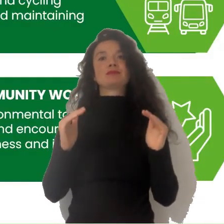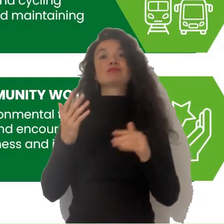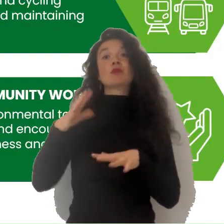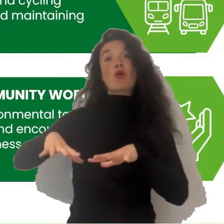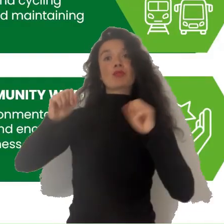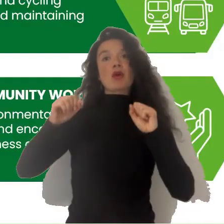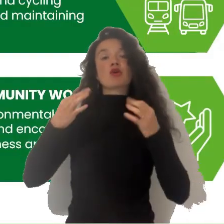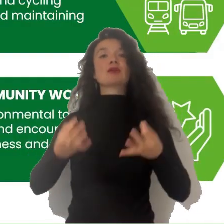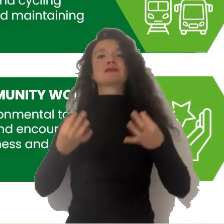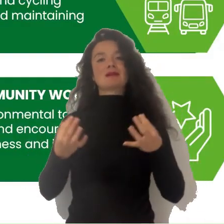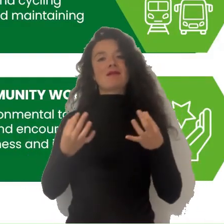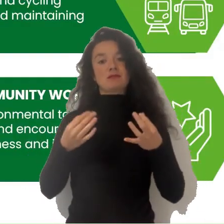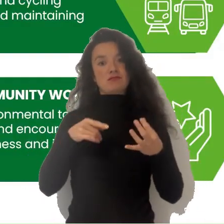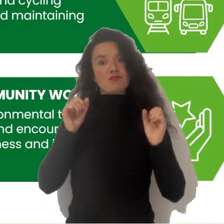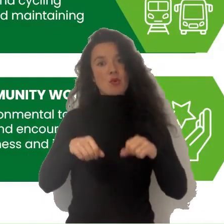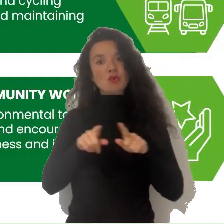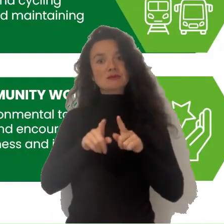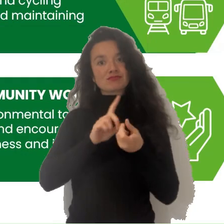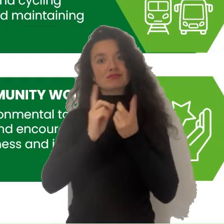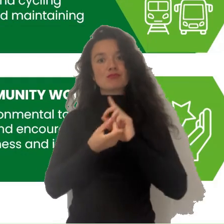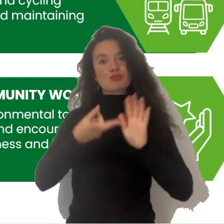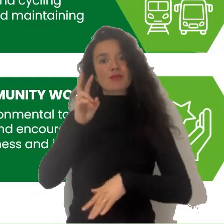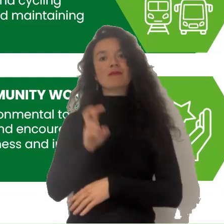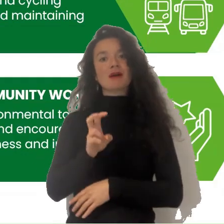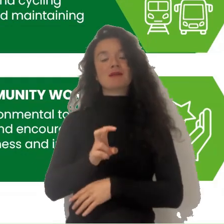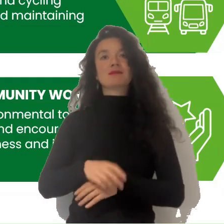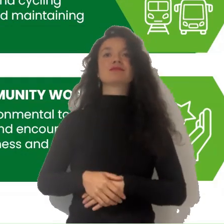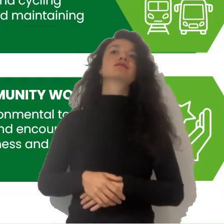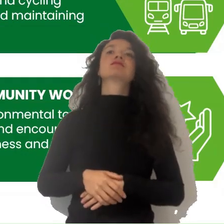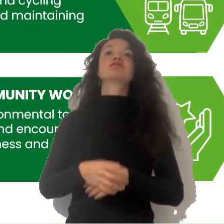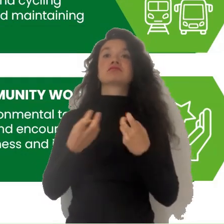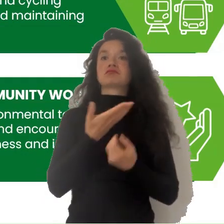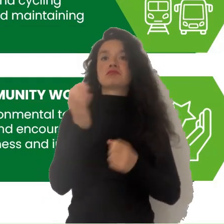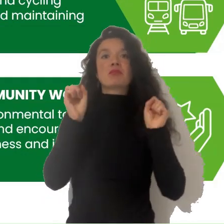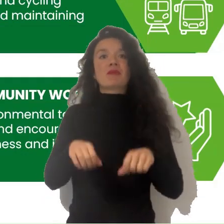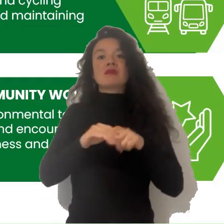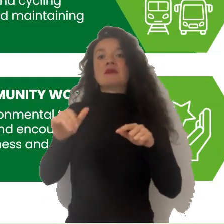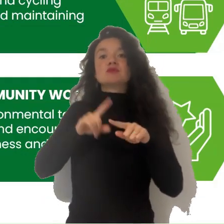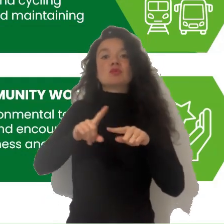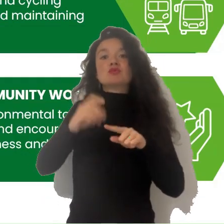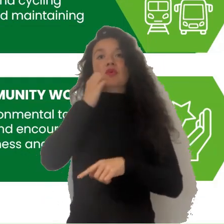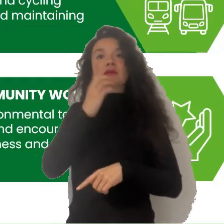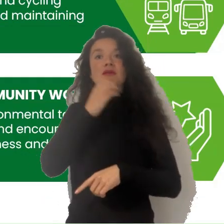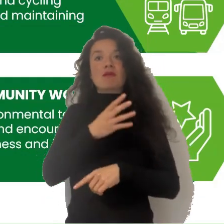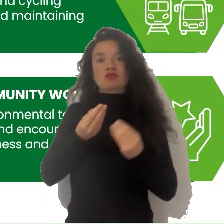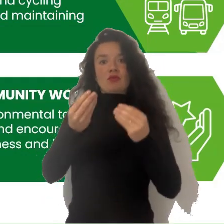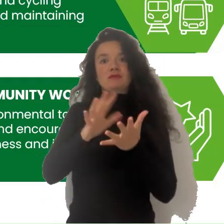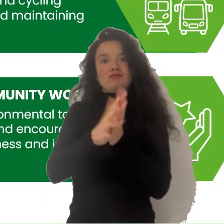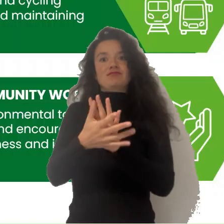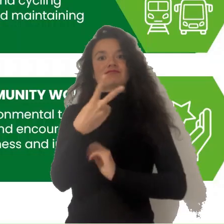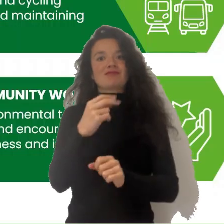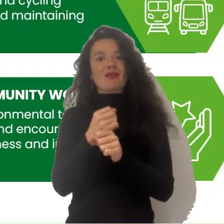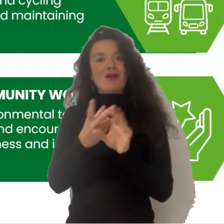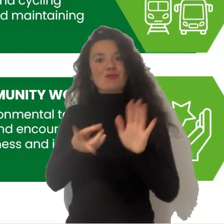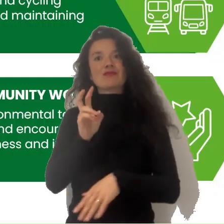Here, there are some examples across professions that we can see that green skills can be applied